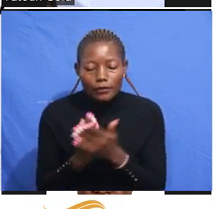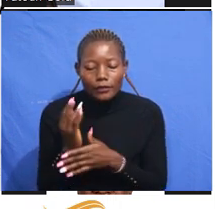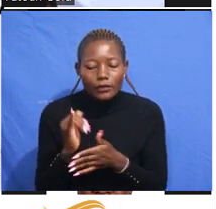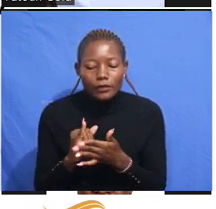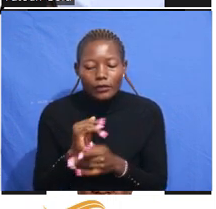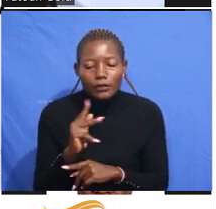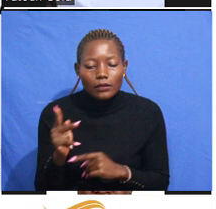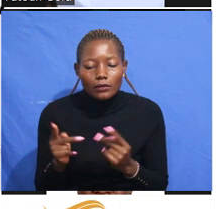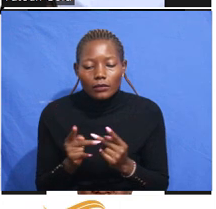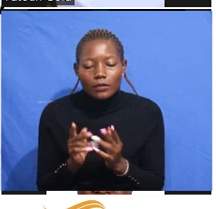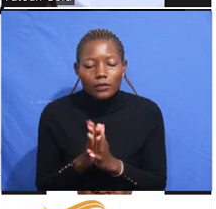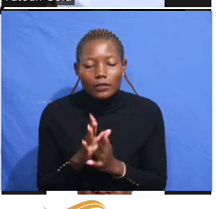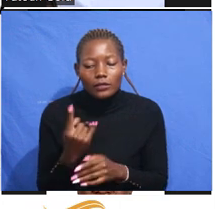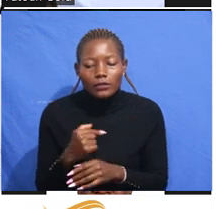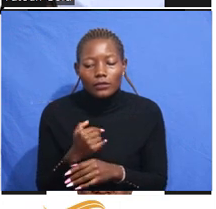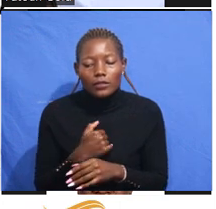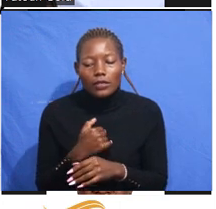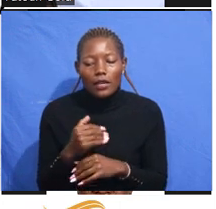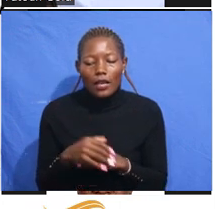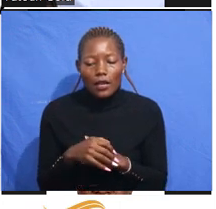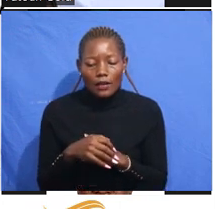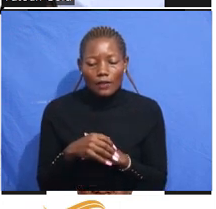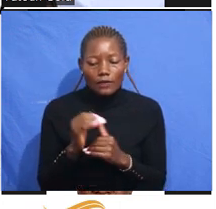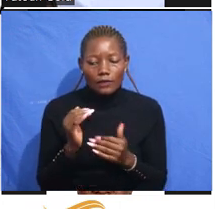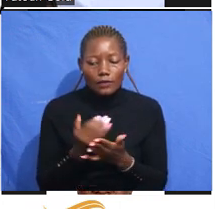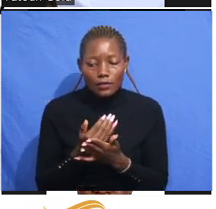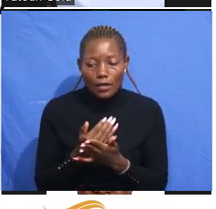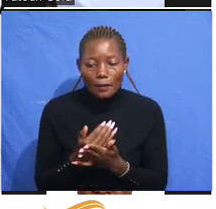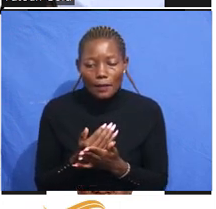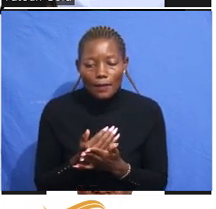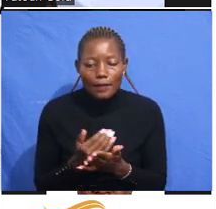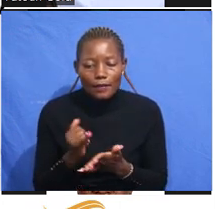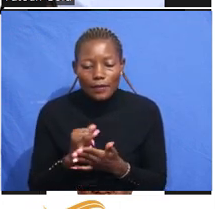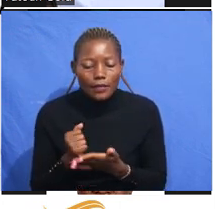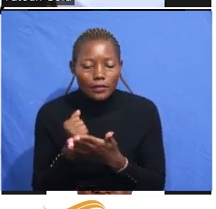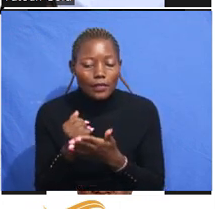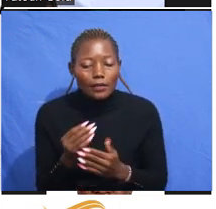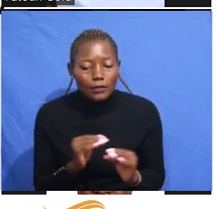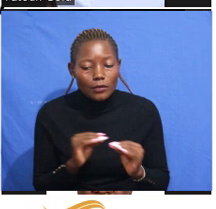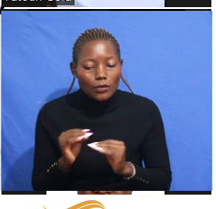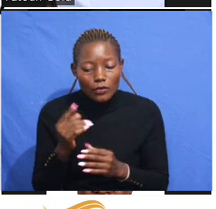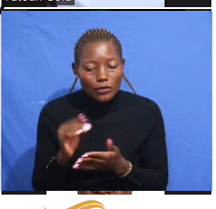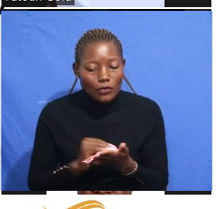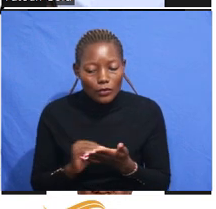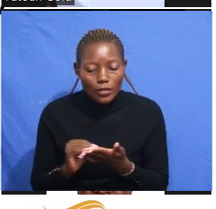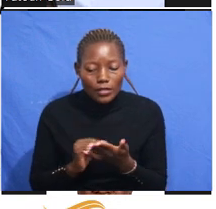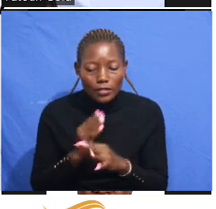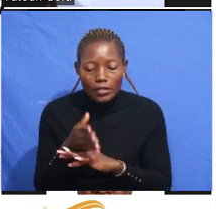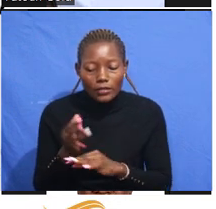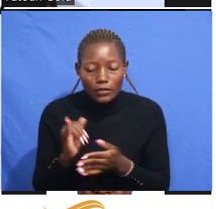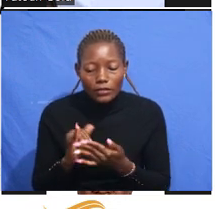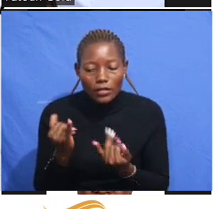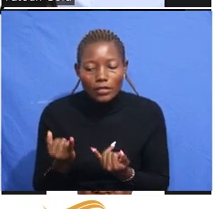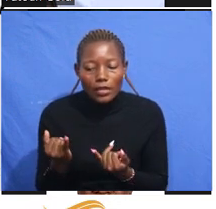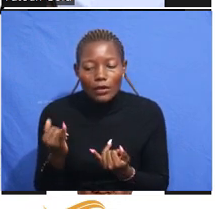junction. And there is a neurotransmitter that is transmitting the messages across, so that the impulse